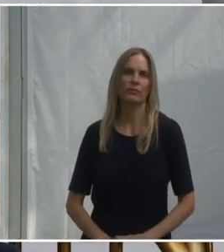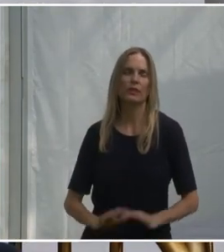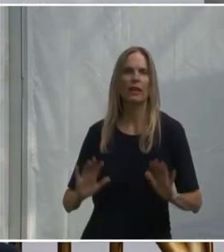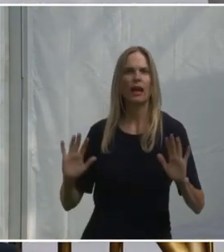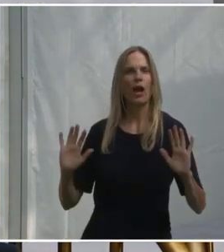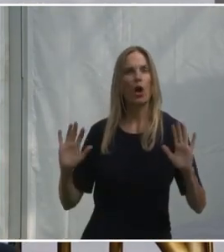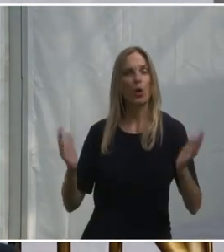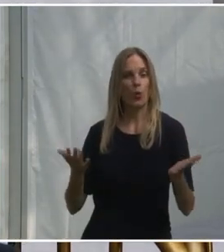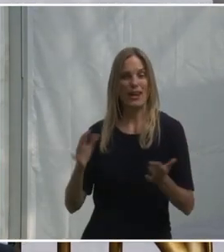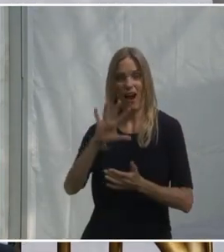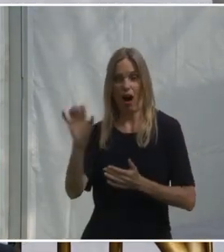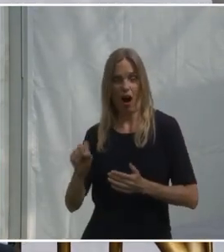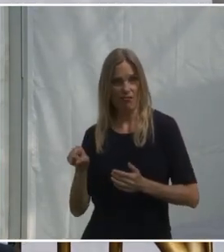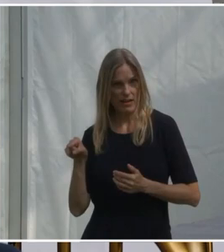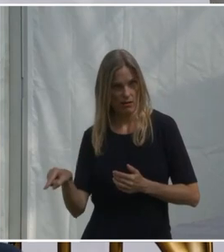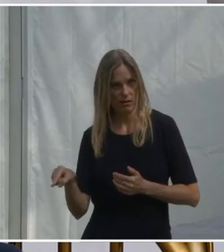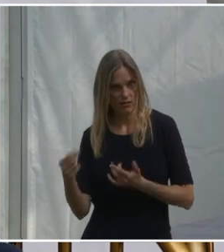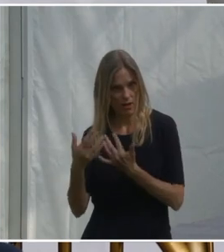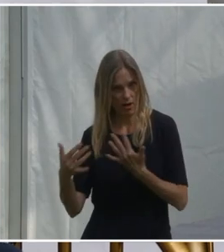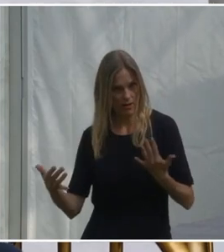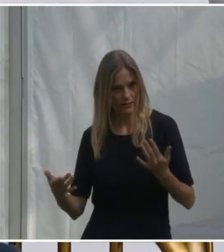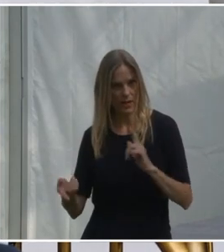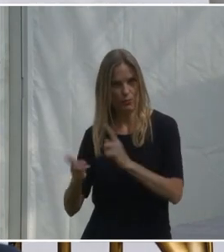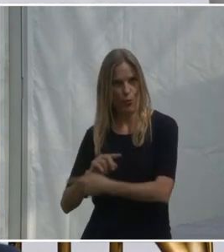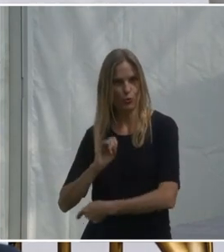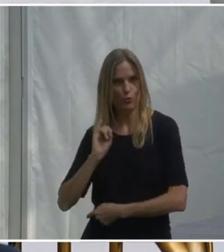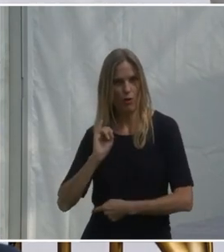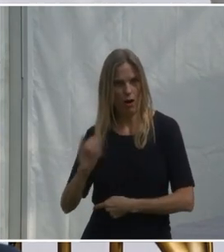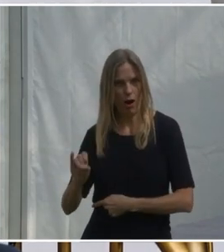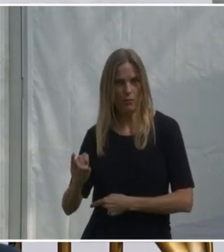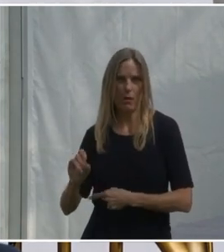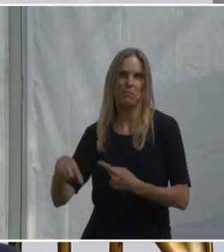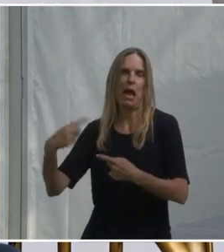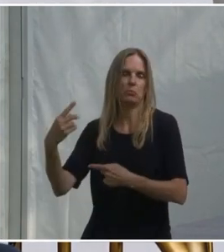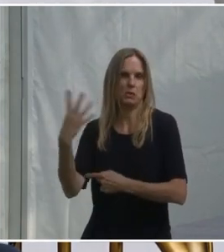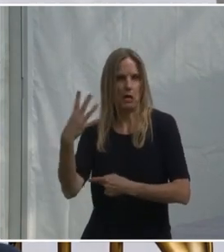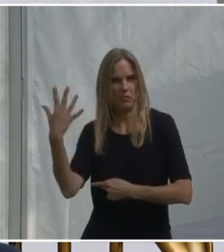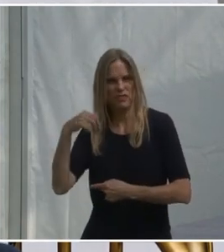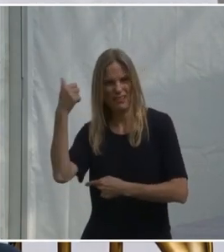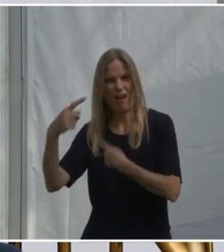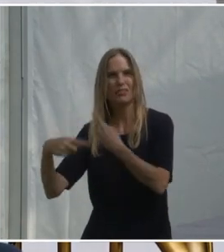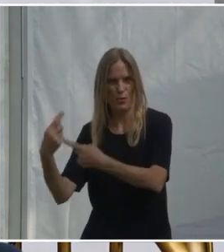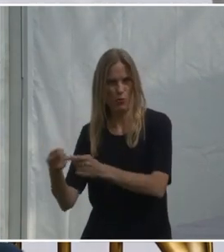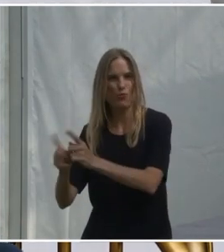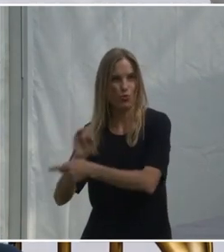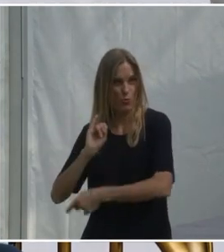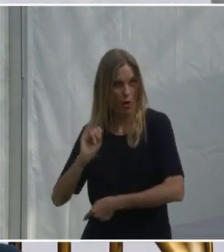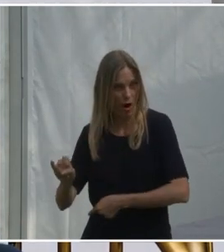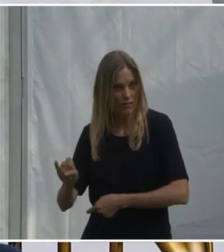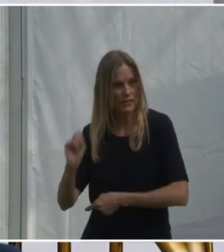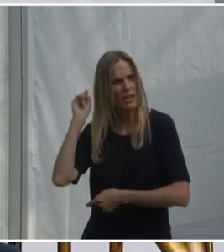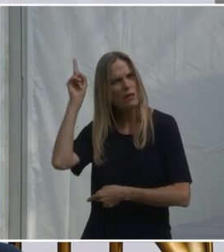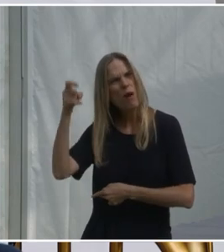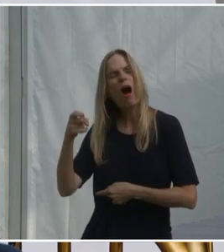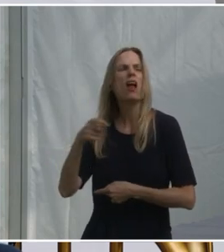go bad in Africa in next 40 to 50 years, I don't see really future